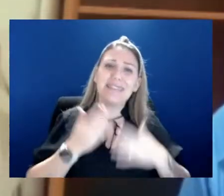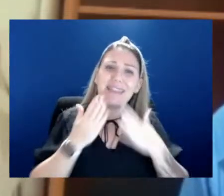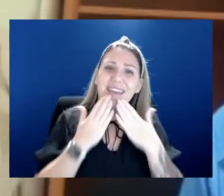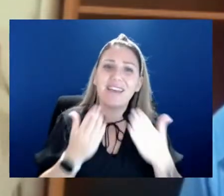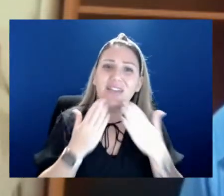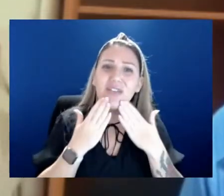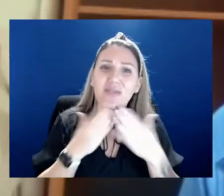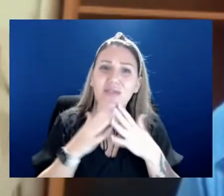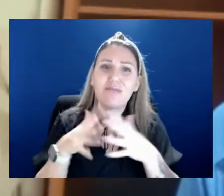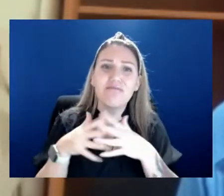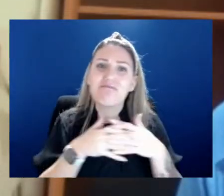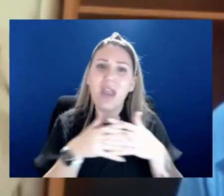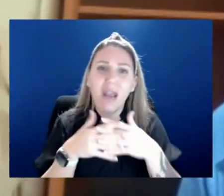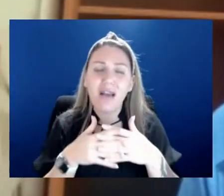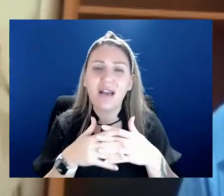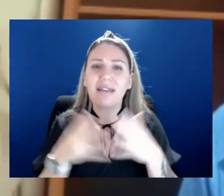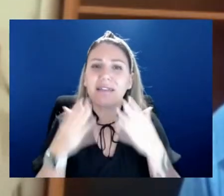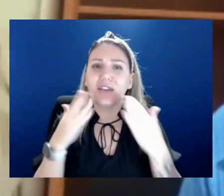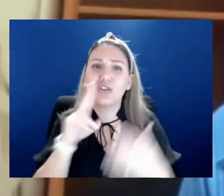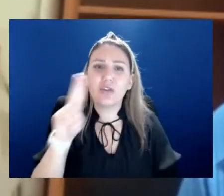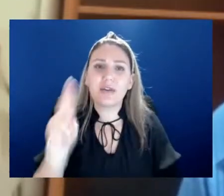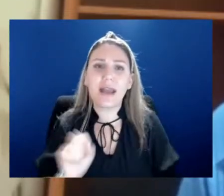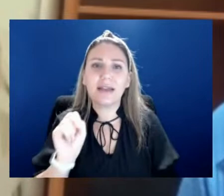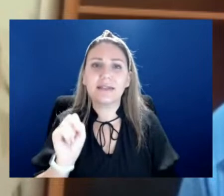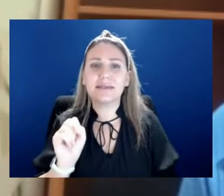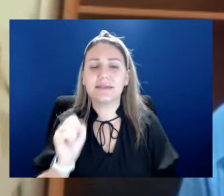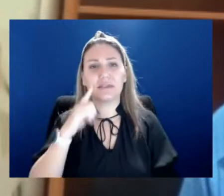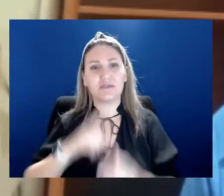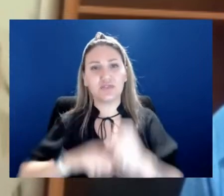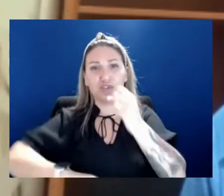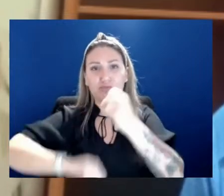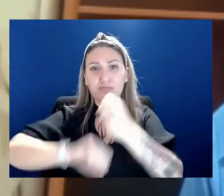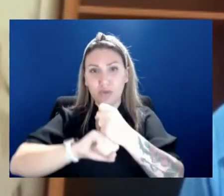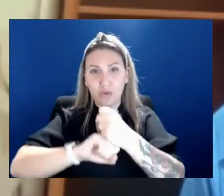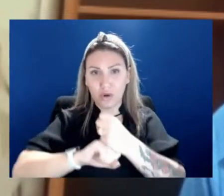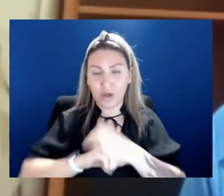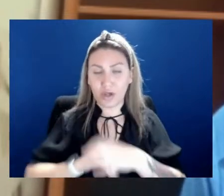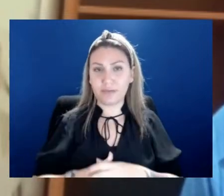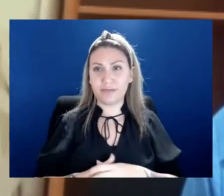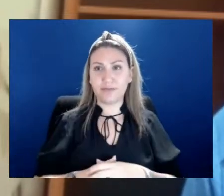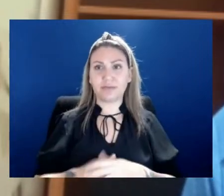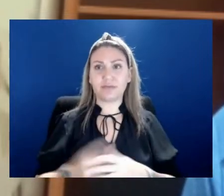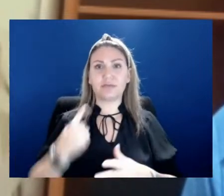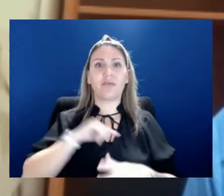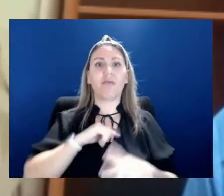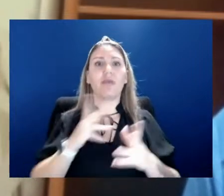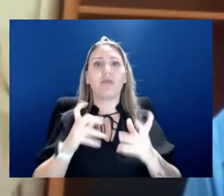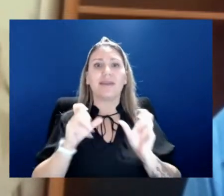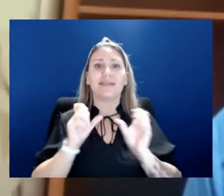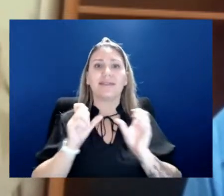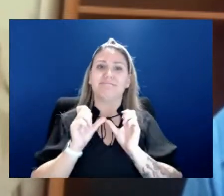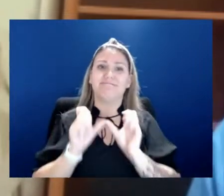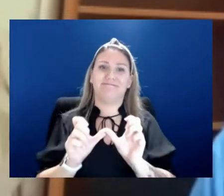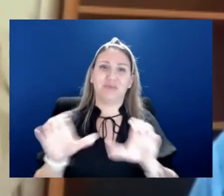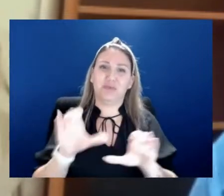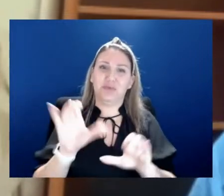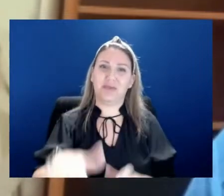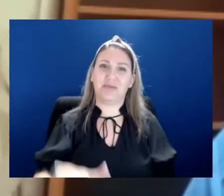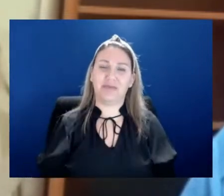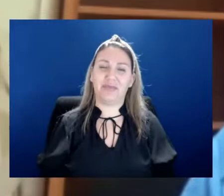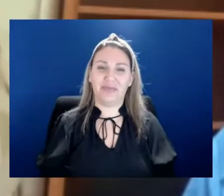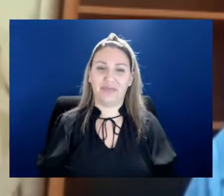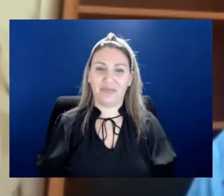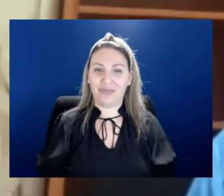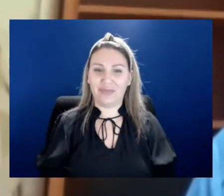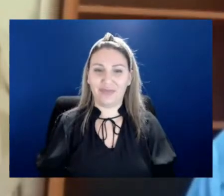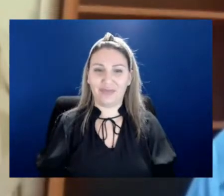America. Thank you, United States, for supporting us. And so we want to continue to do this.